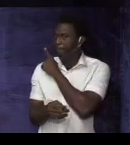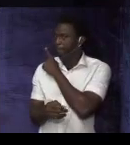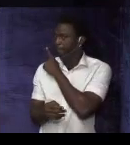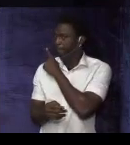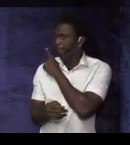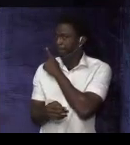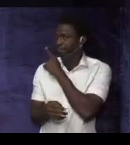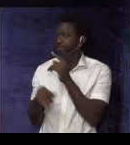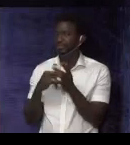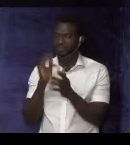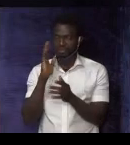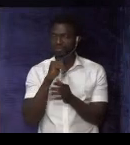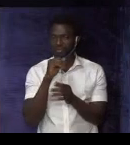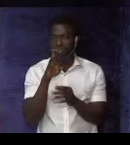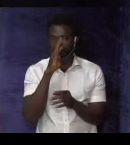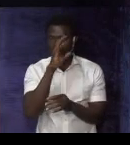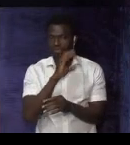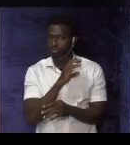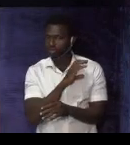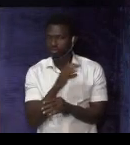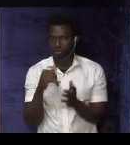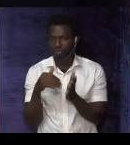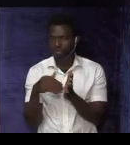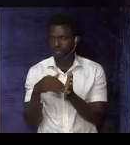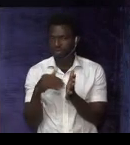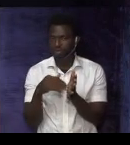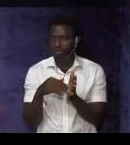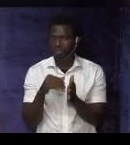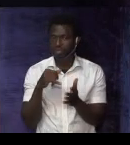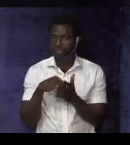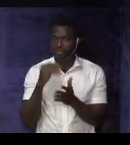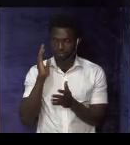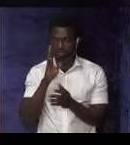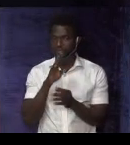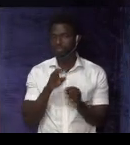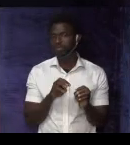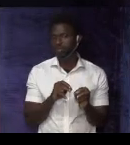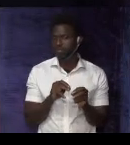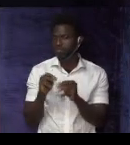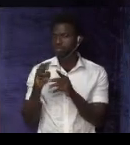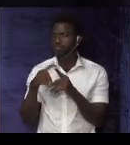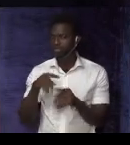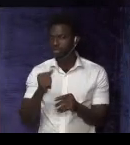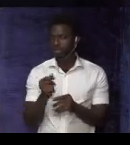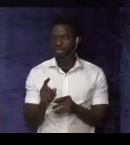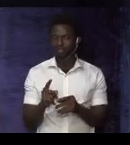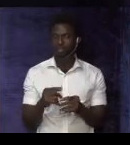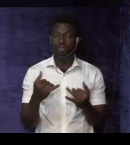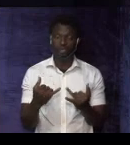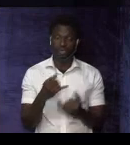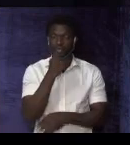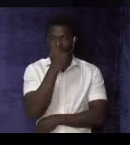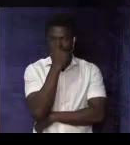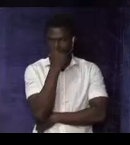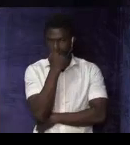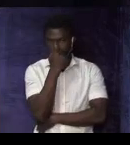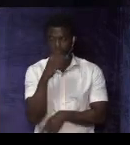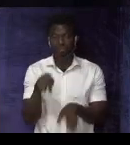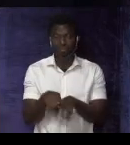case, it will not be a cross anymore. The square could have moved. It could be anywhere.